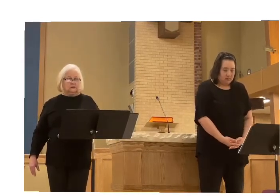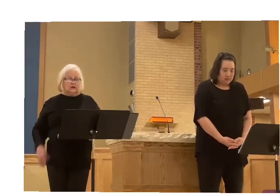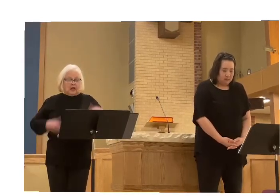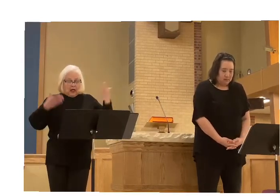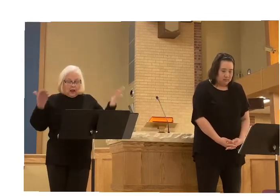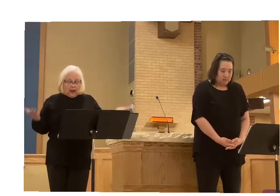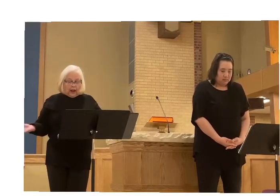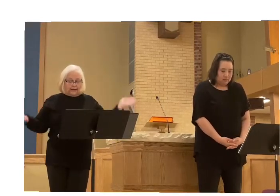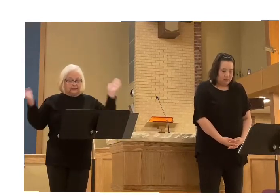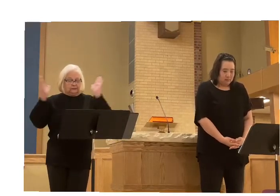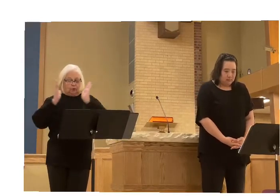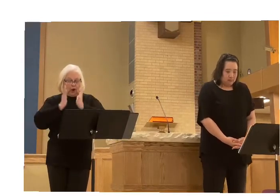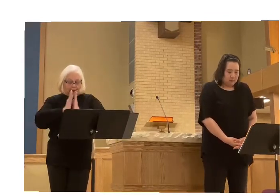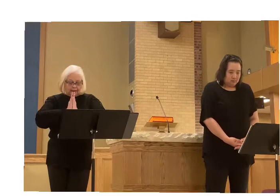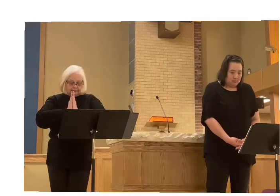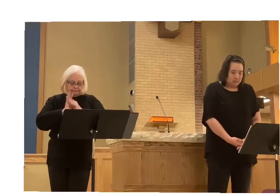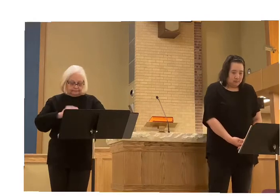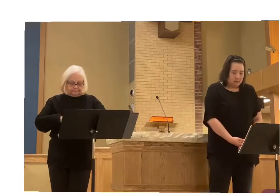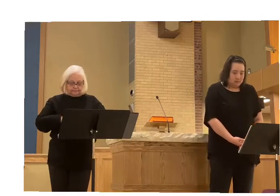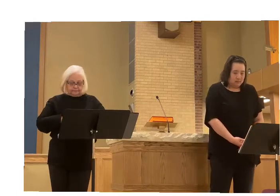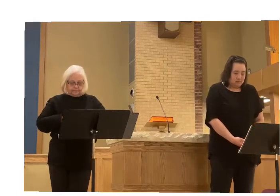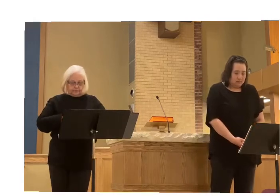Let us pray.